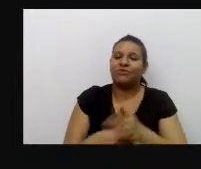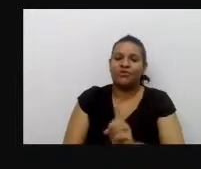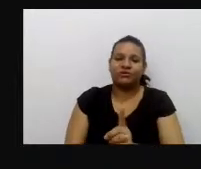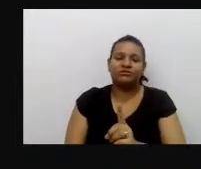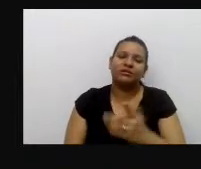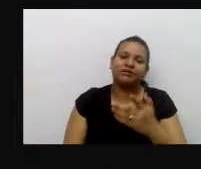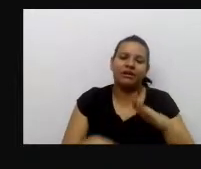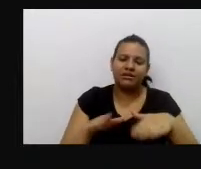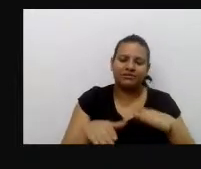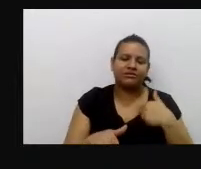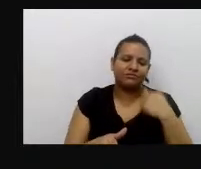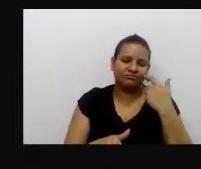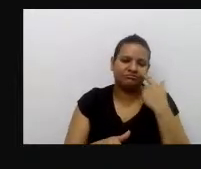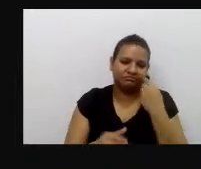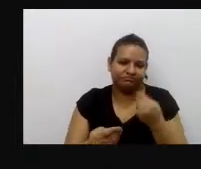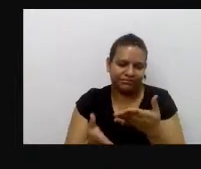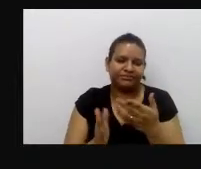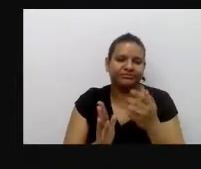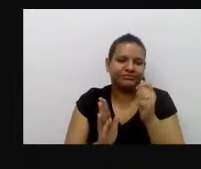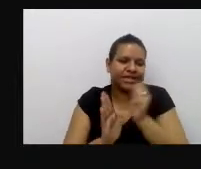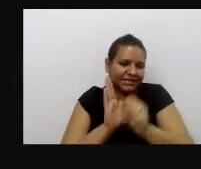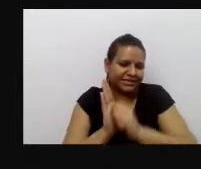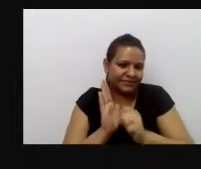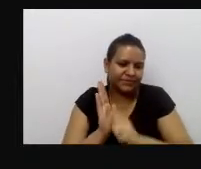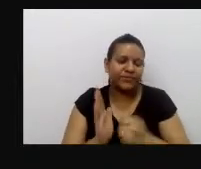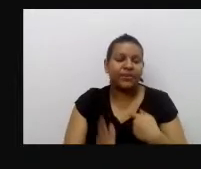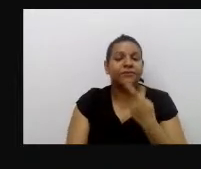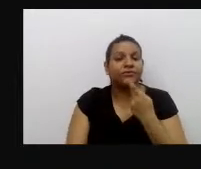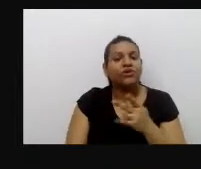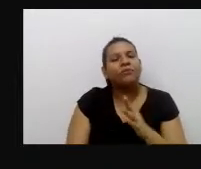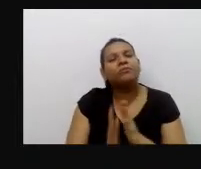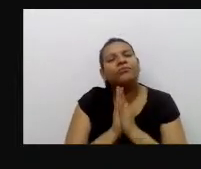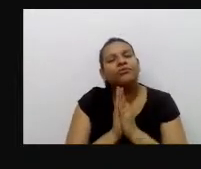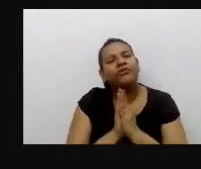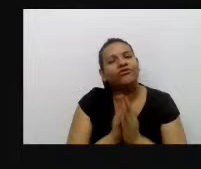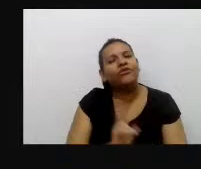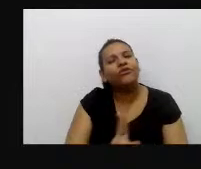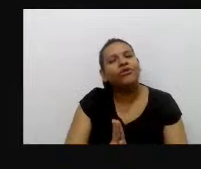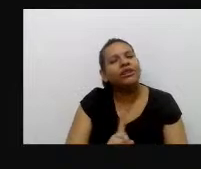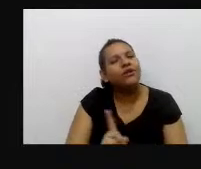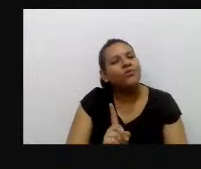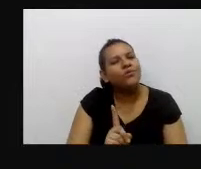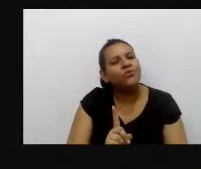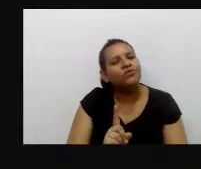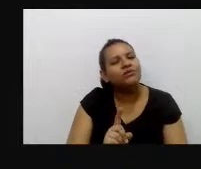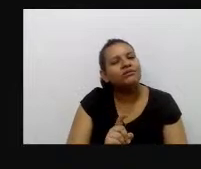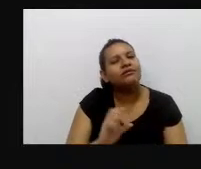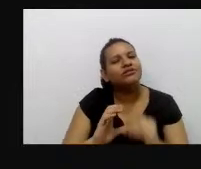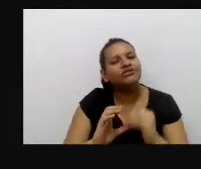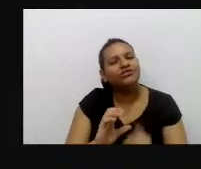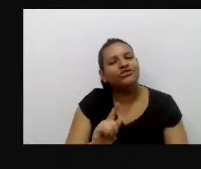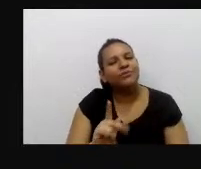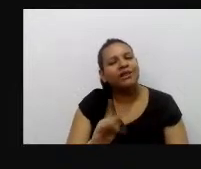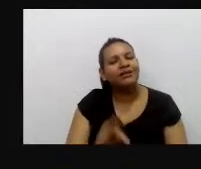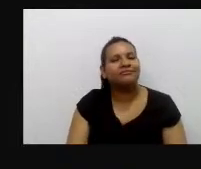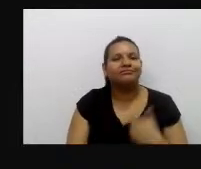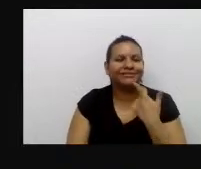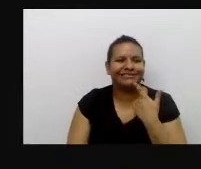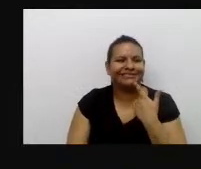please don't use ChatGPT. And they just smile because they know they're using it, and they won't tell